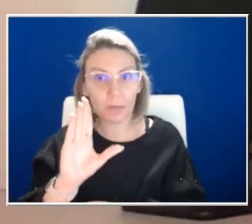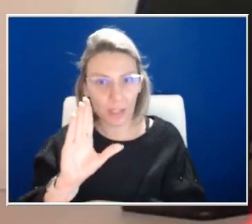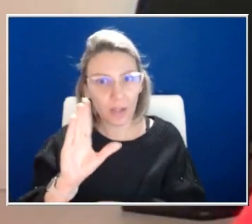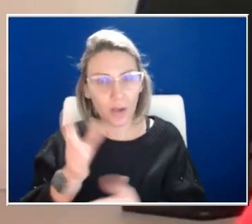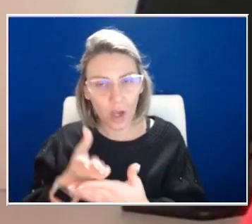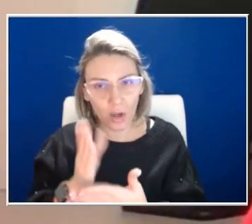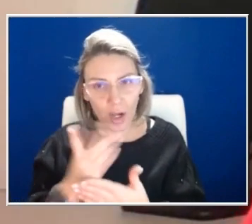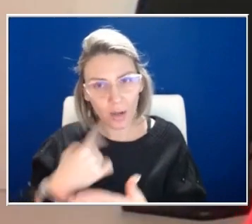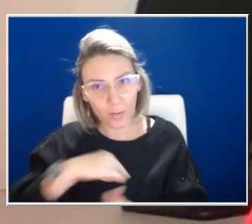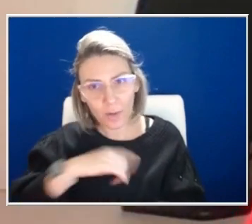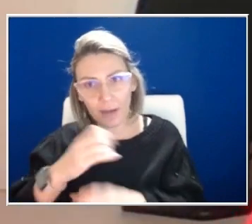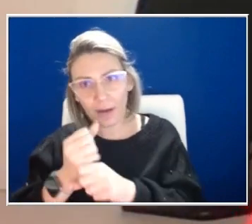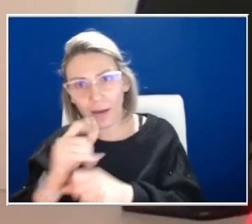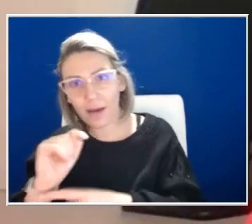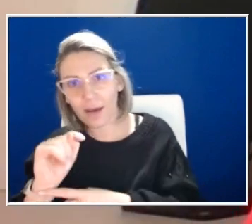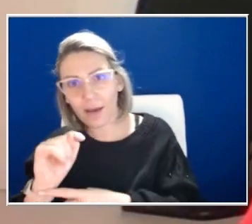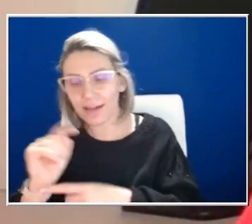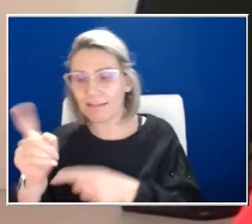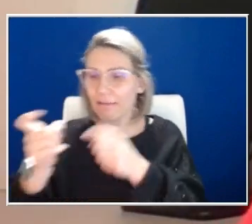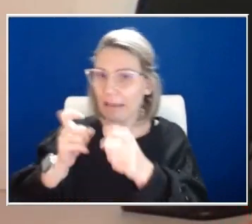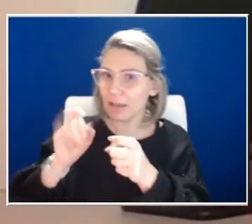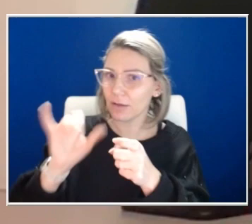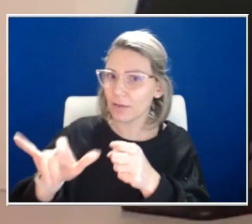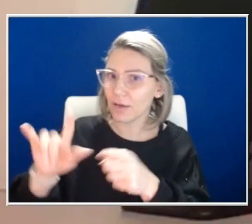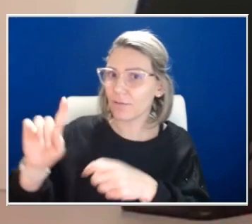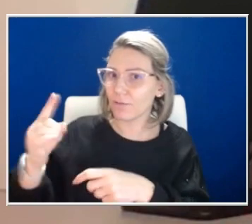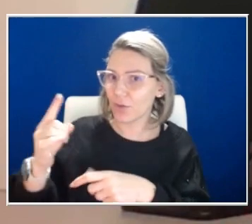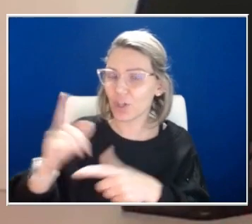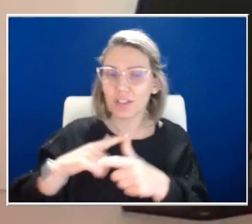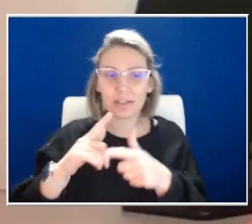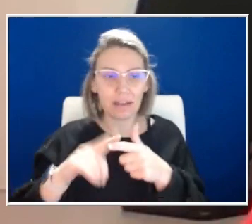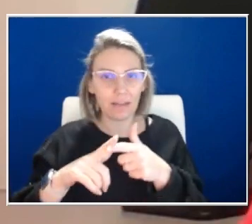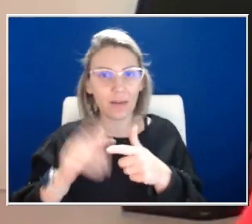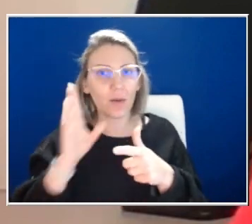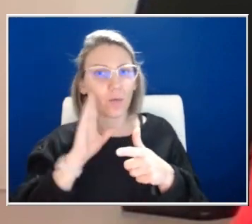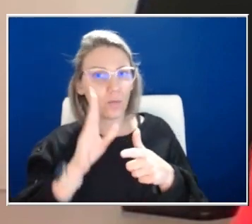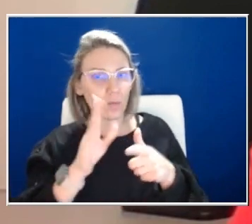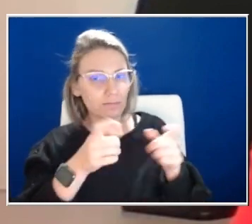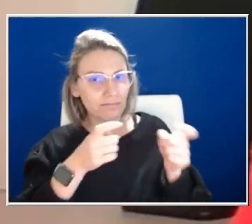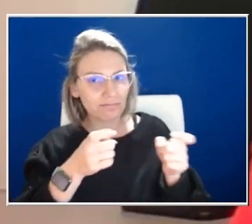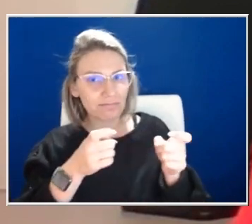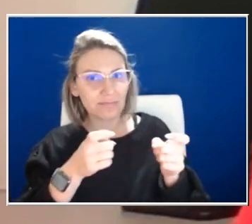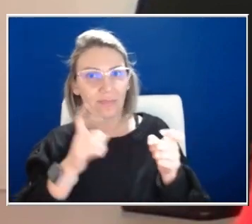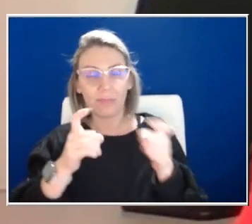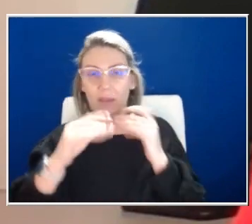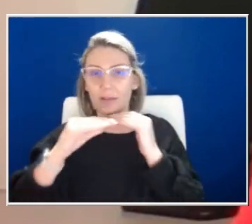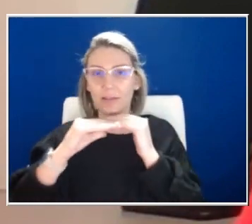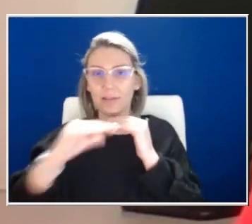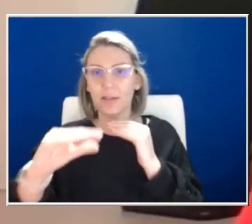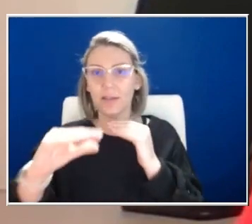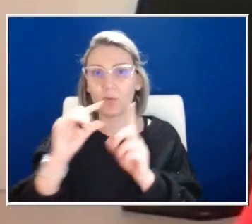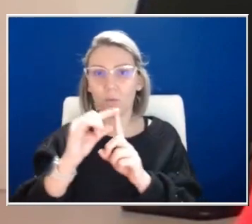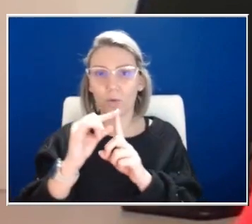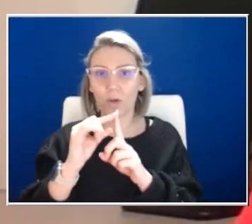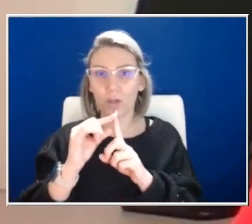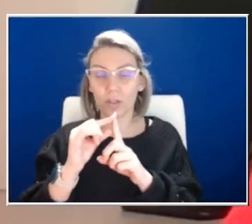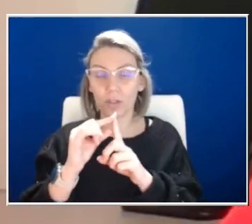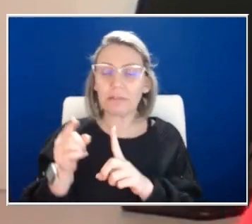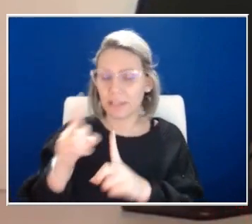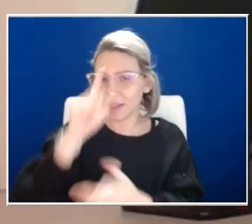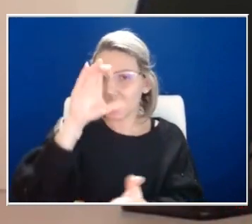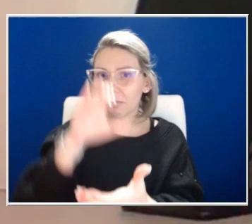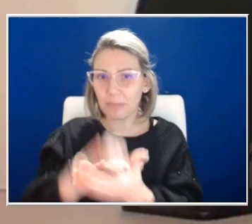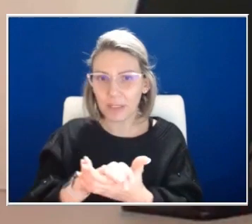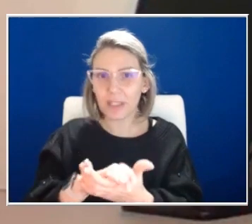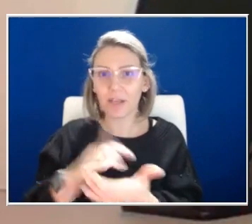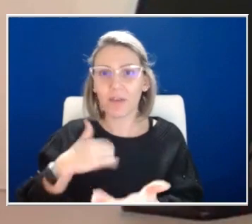this. Let's handle this first, and then we're going to deal with this. That stable word told me that he believed that I